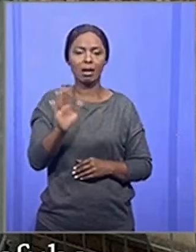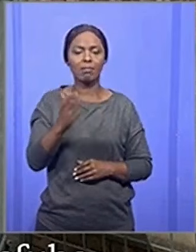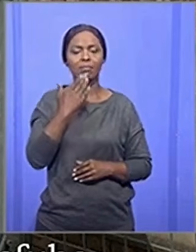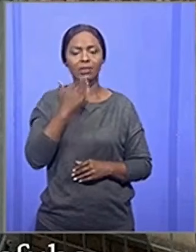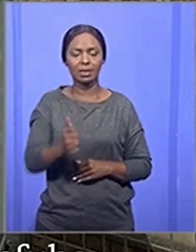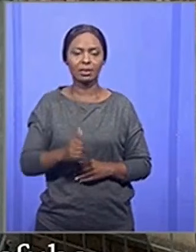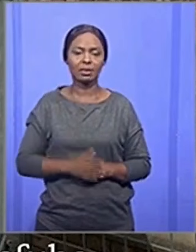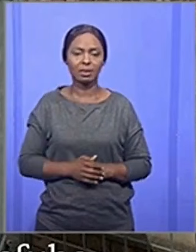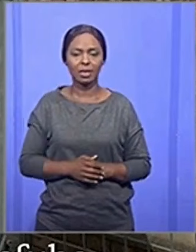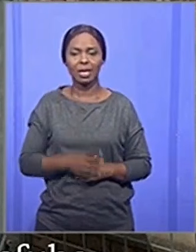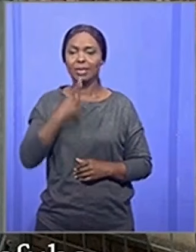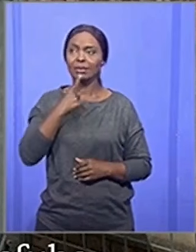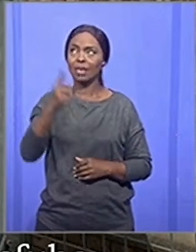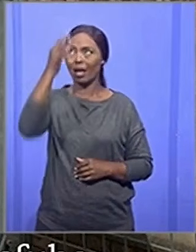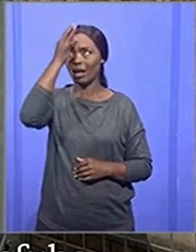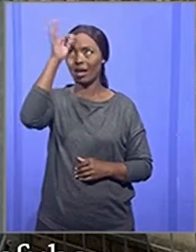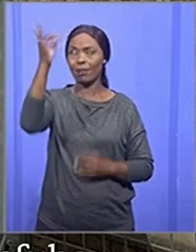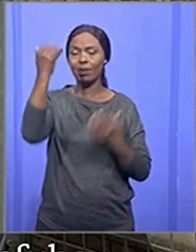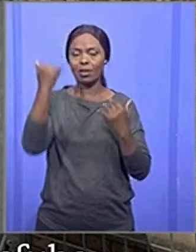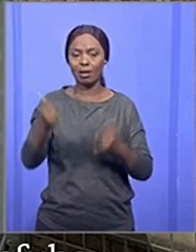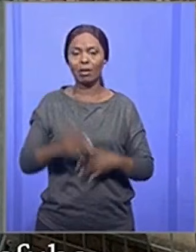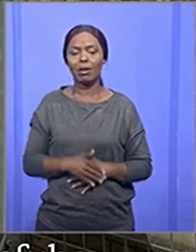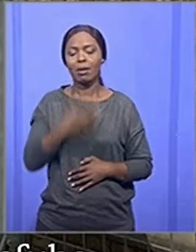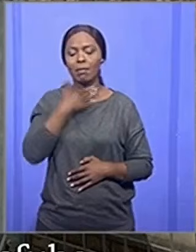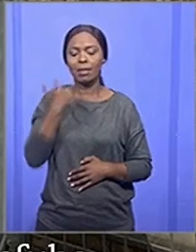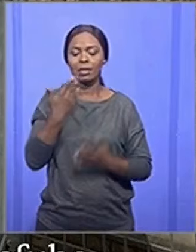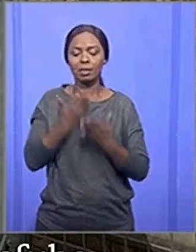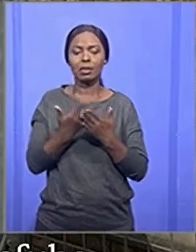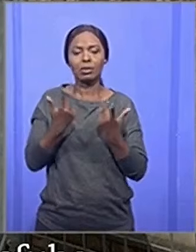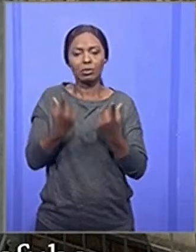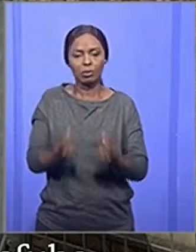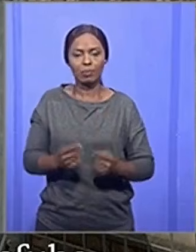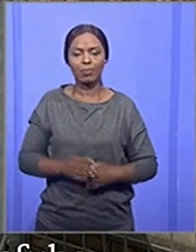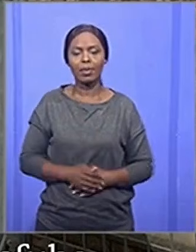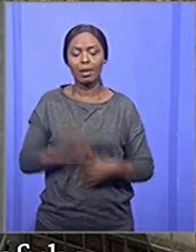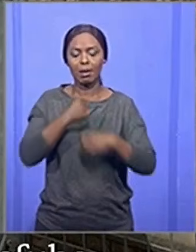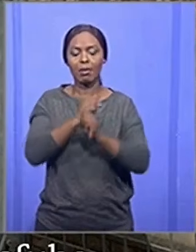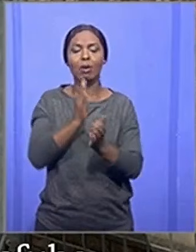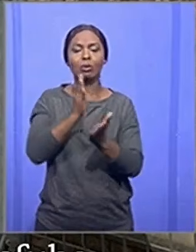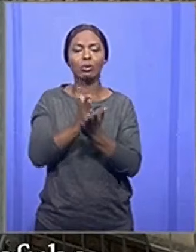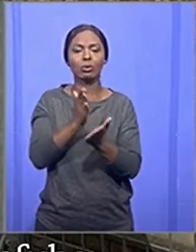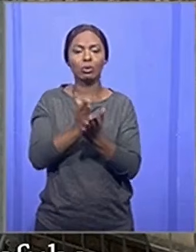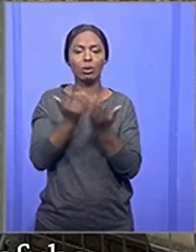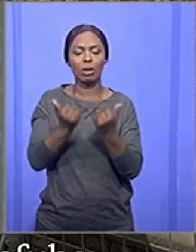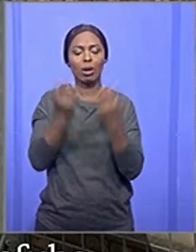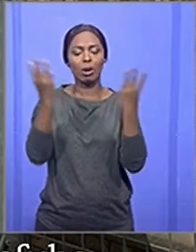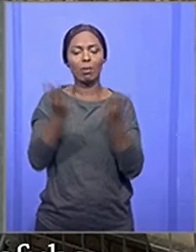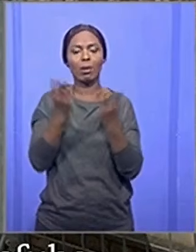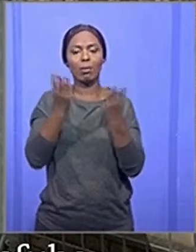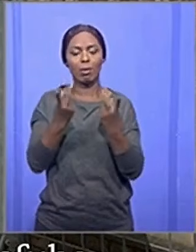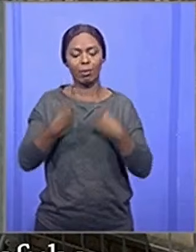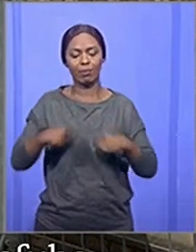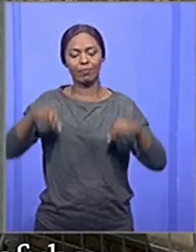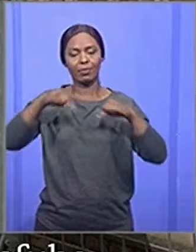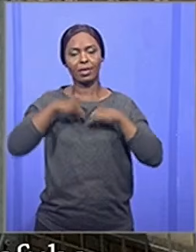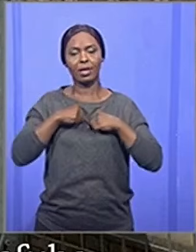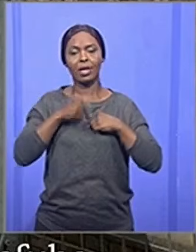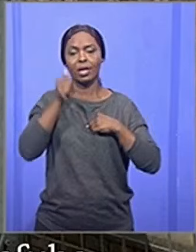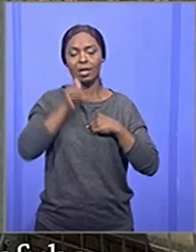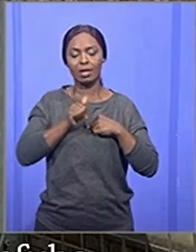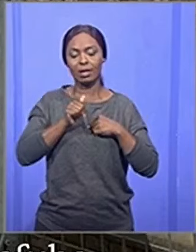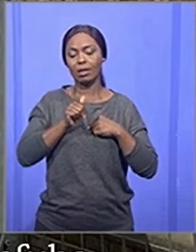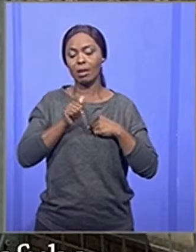saying to our government, let's do the best we can in making sure that our people get